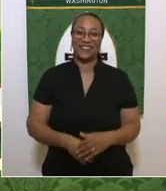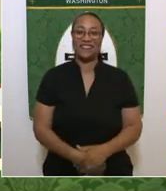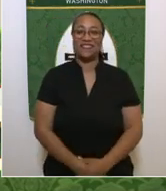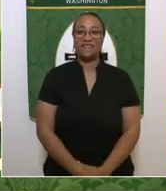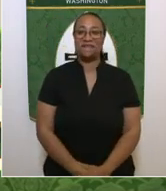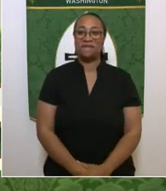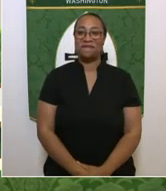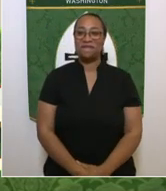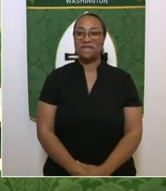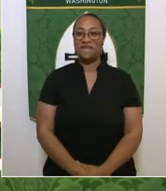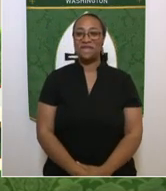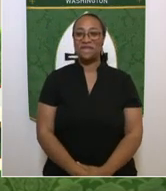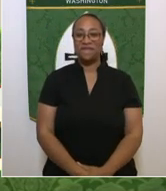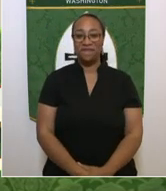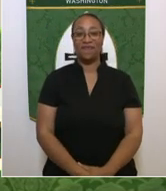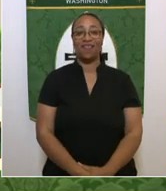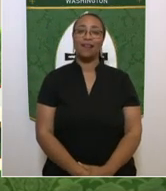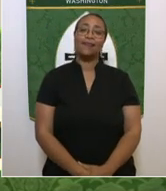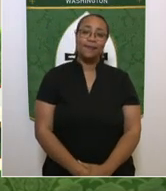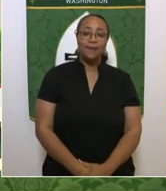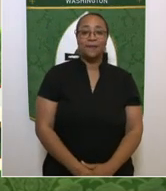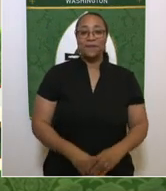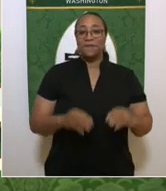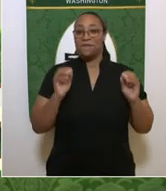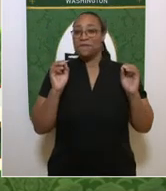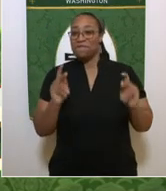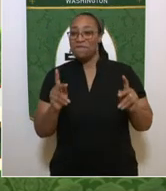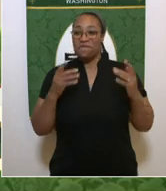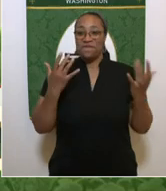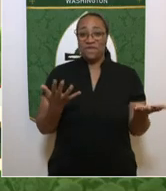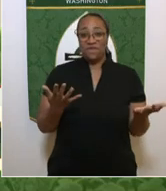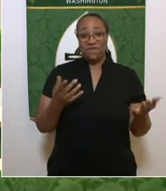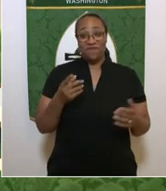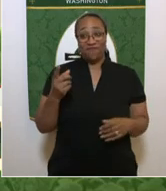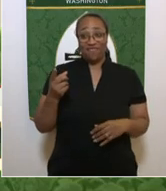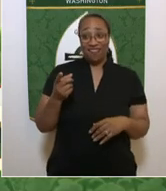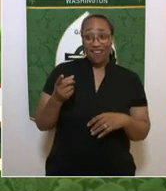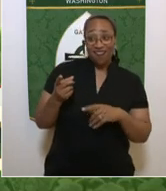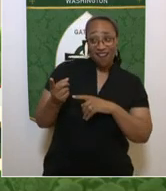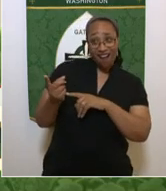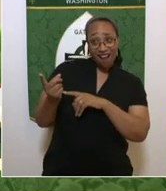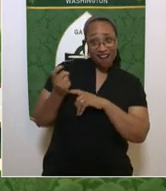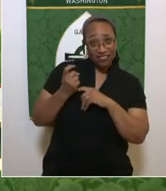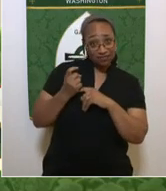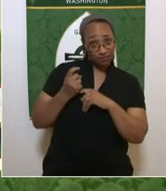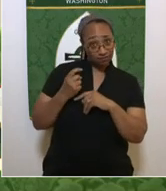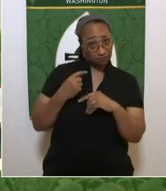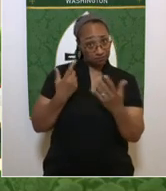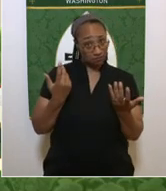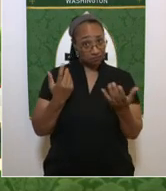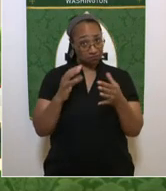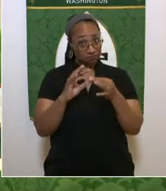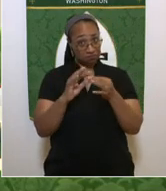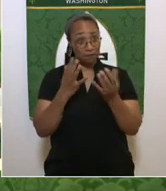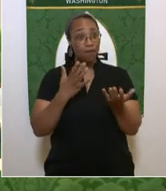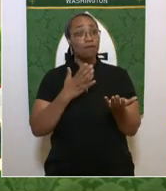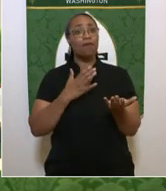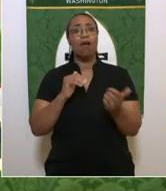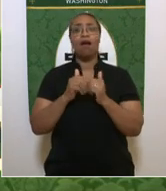So I've been asked to speak briefly about my journey as a public